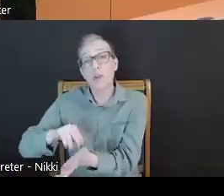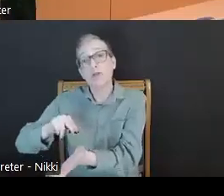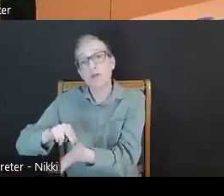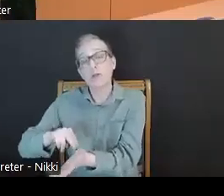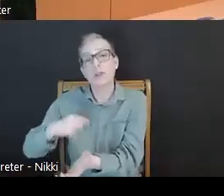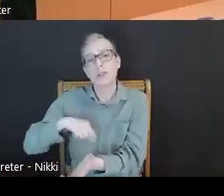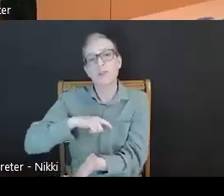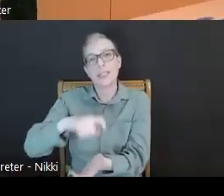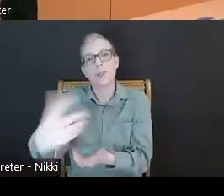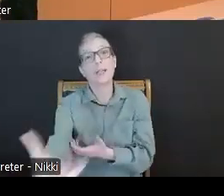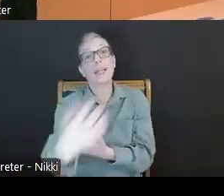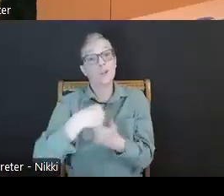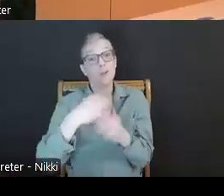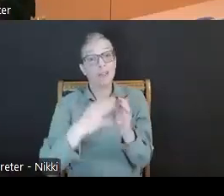team.